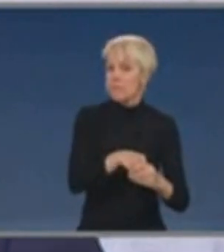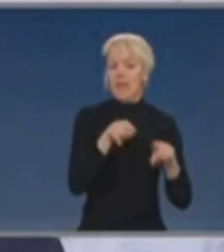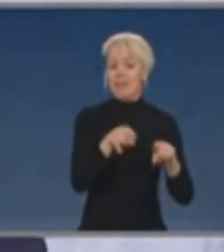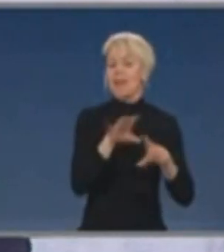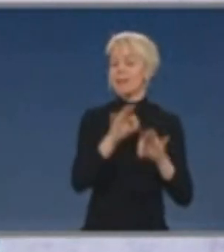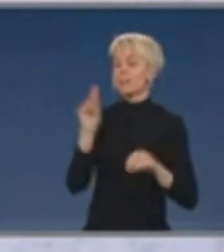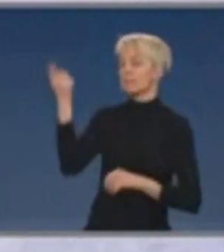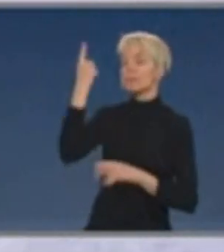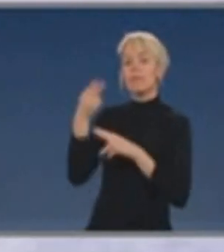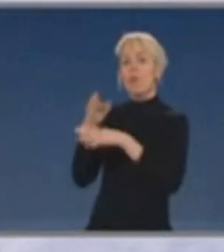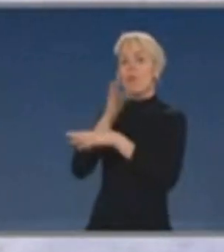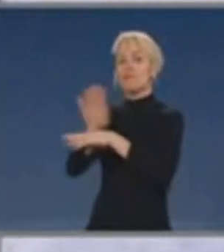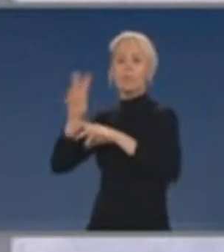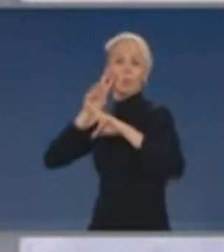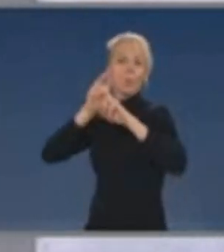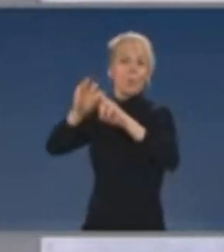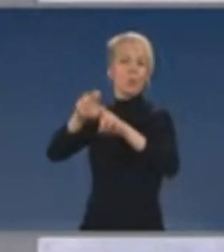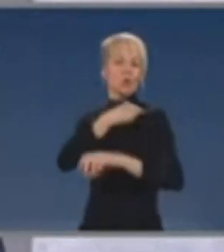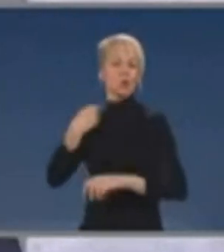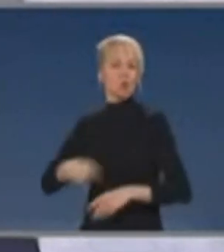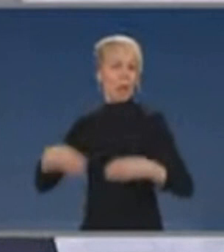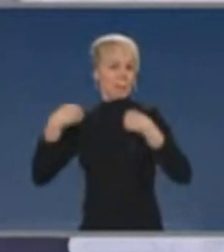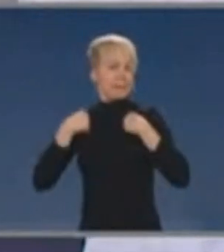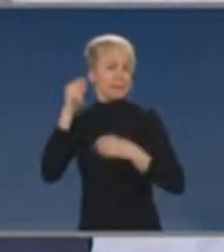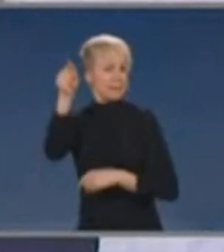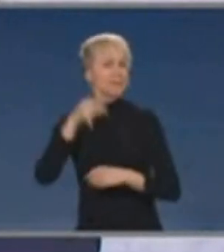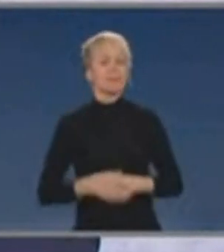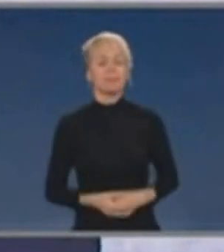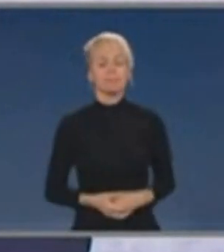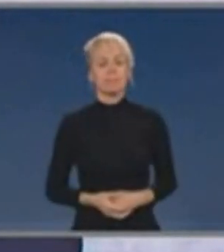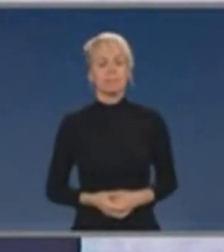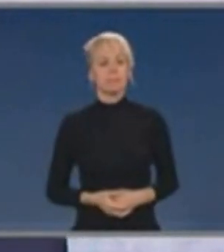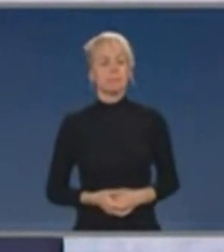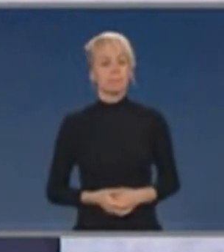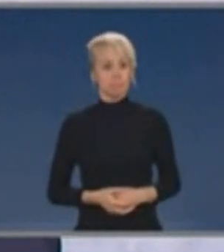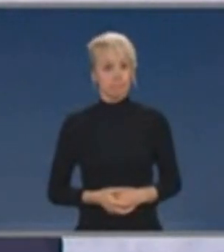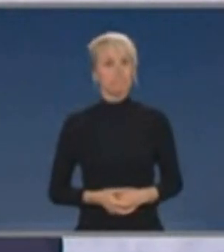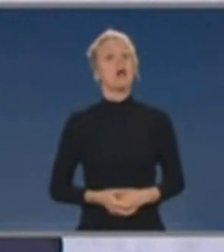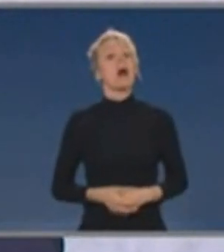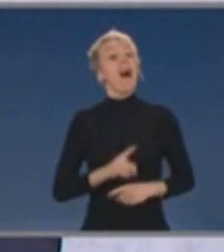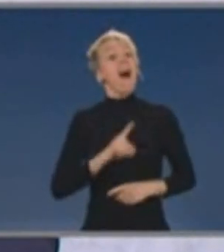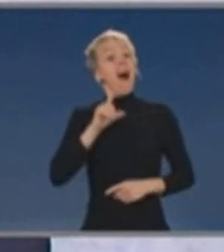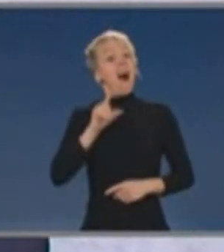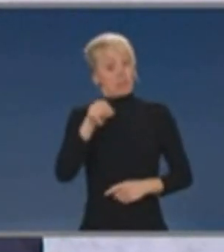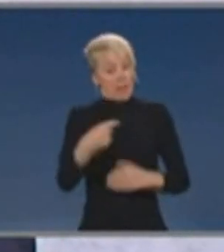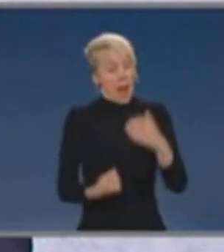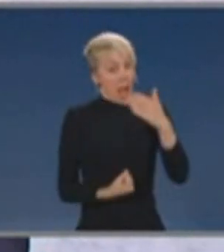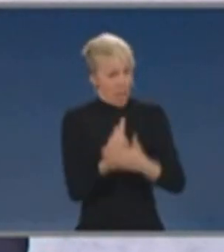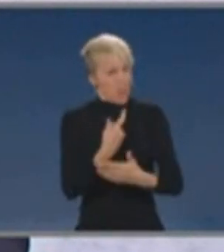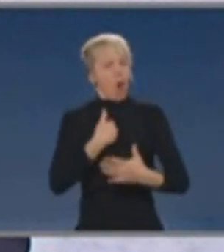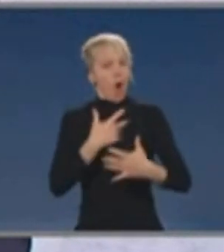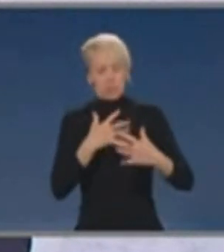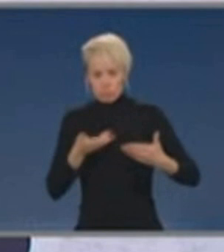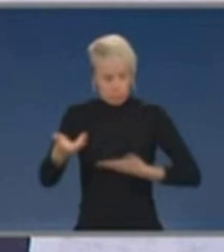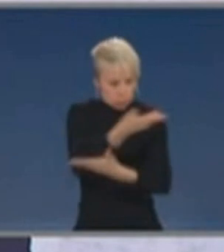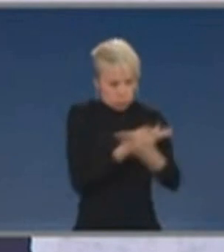Treasurer. As a result of that, I engaged with all the states and territories and had the rules changed, and that came